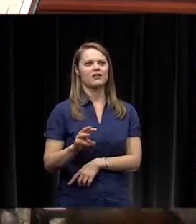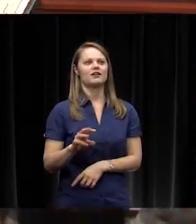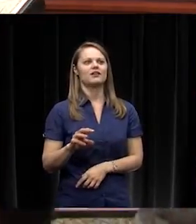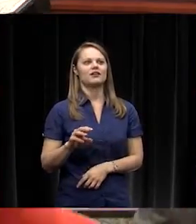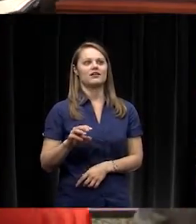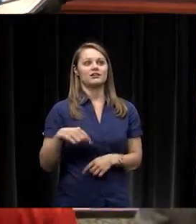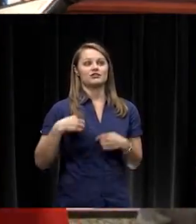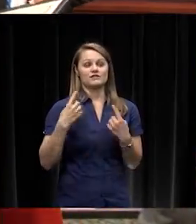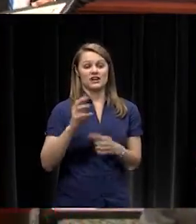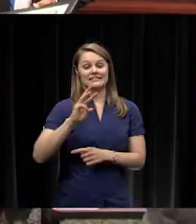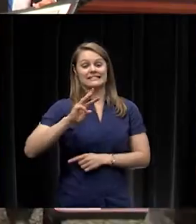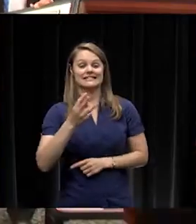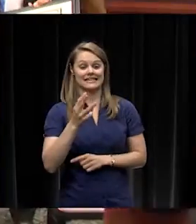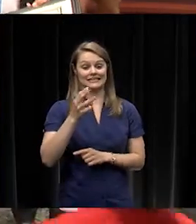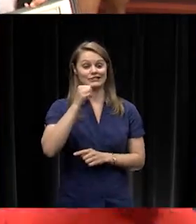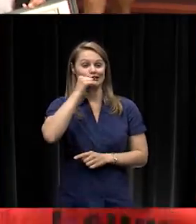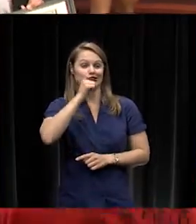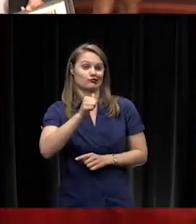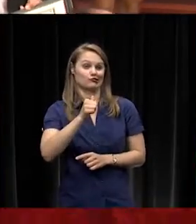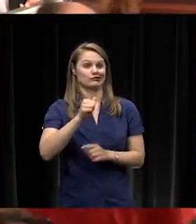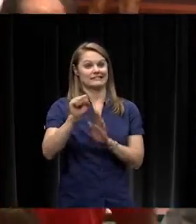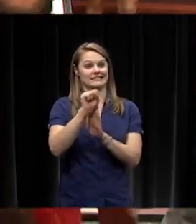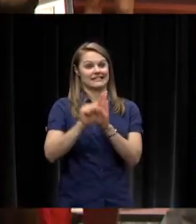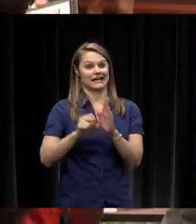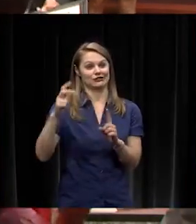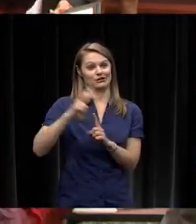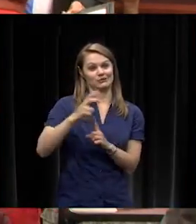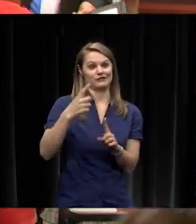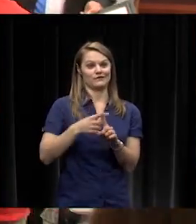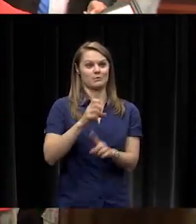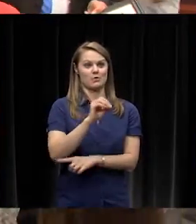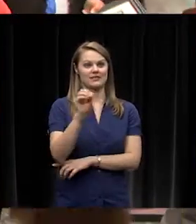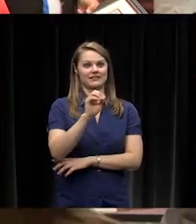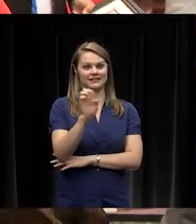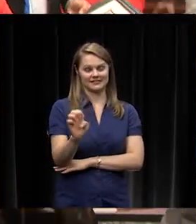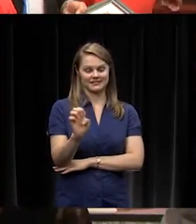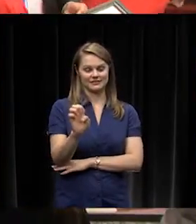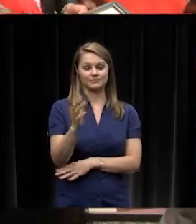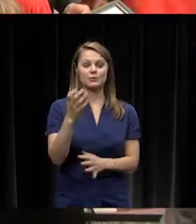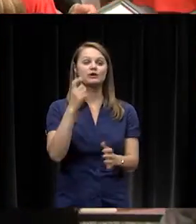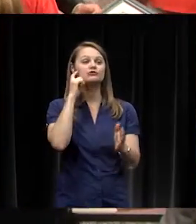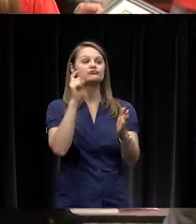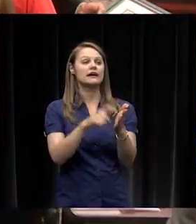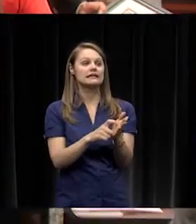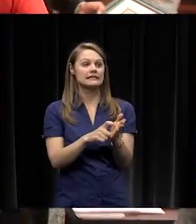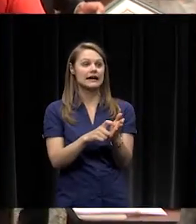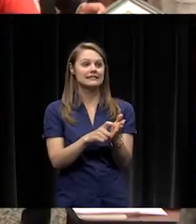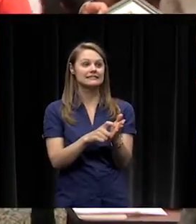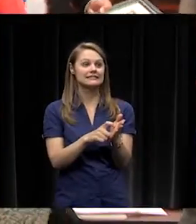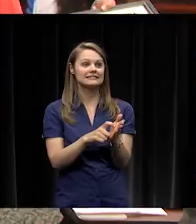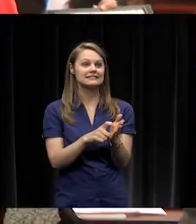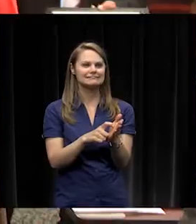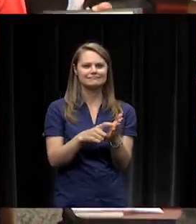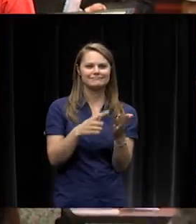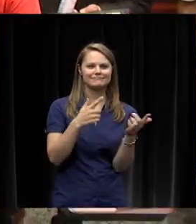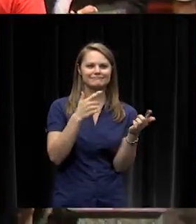girls state track championship from Olathe East. We also want to recognize